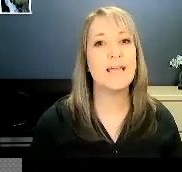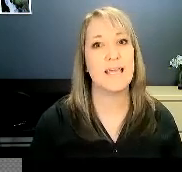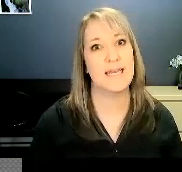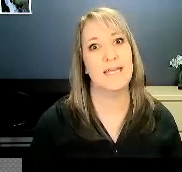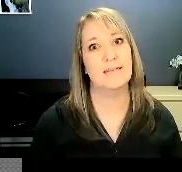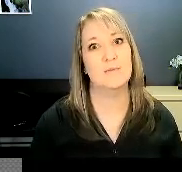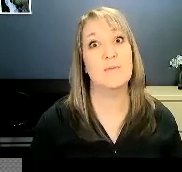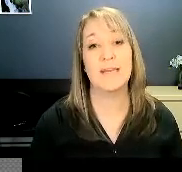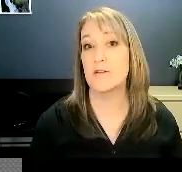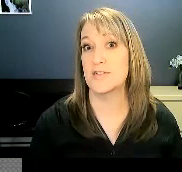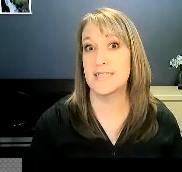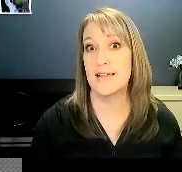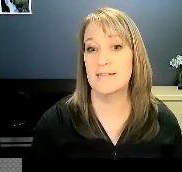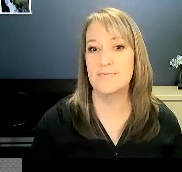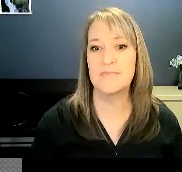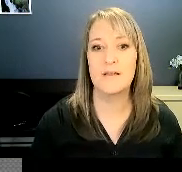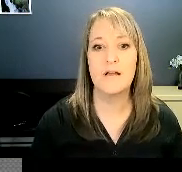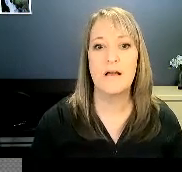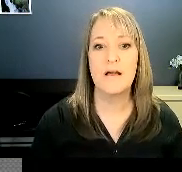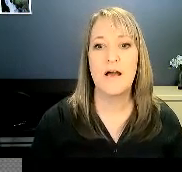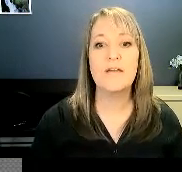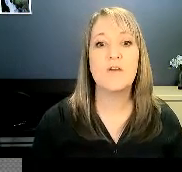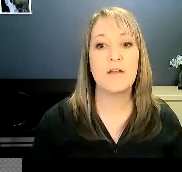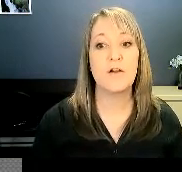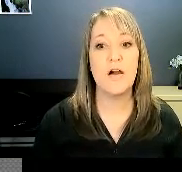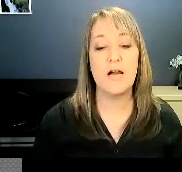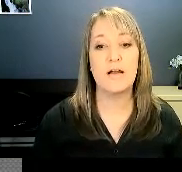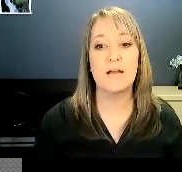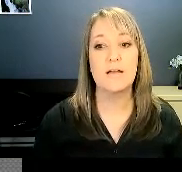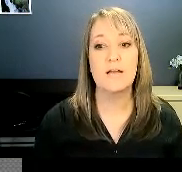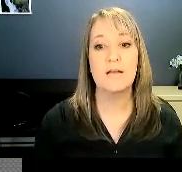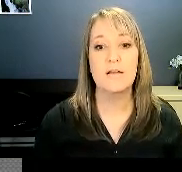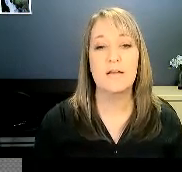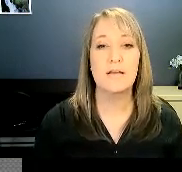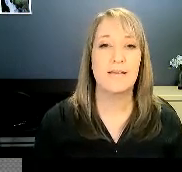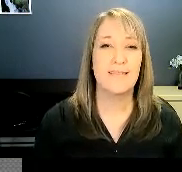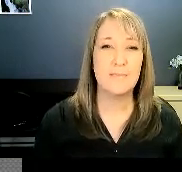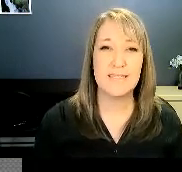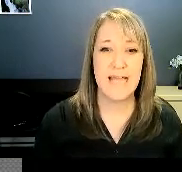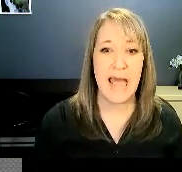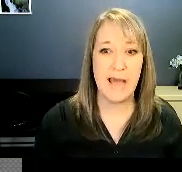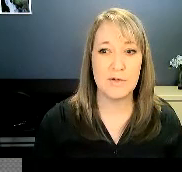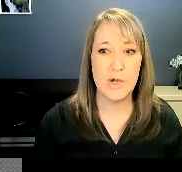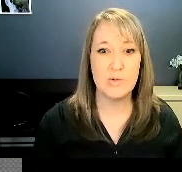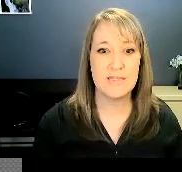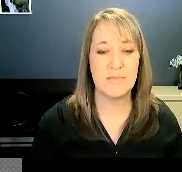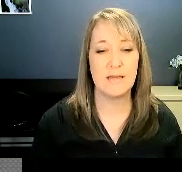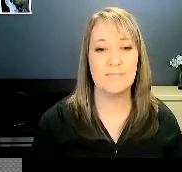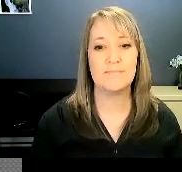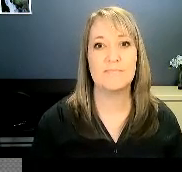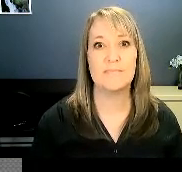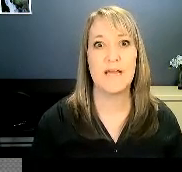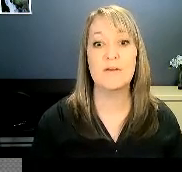oh, I get it. We mean understand. I've got a car. That means to have or to own